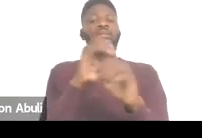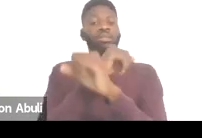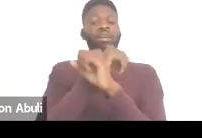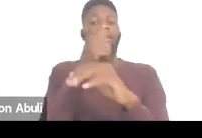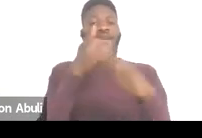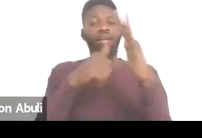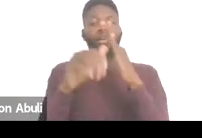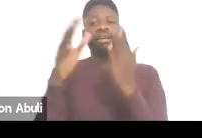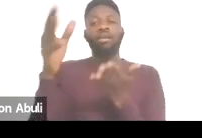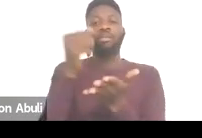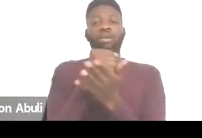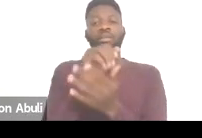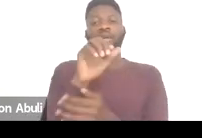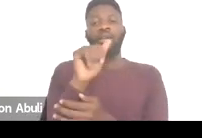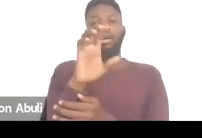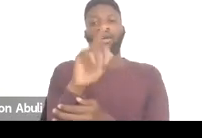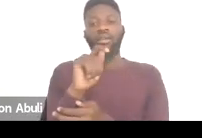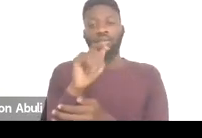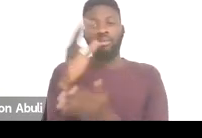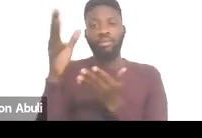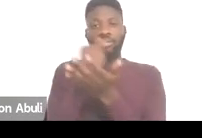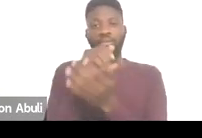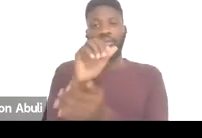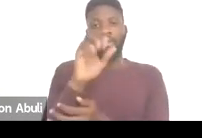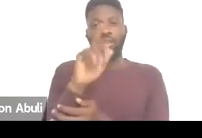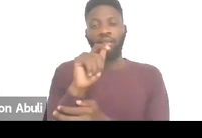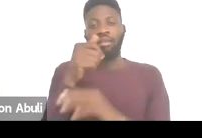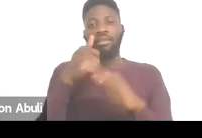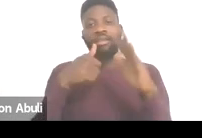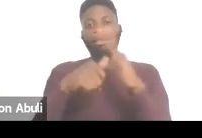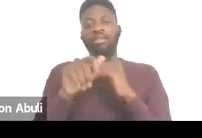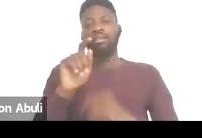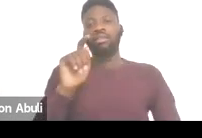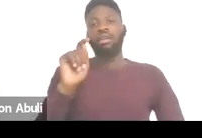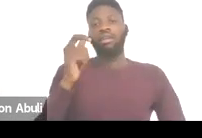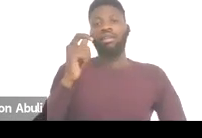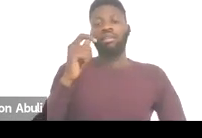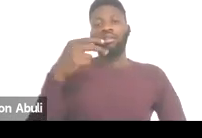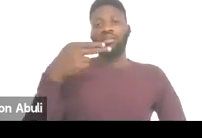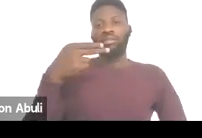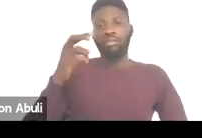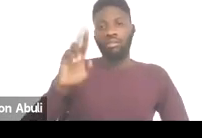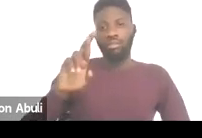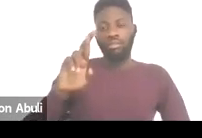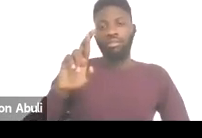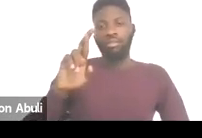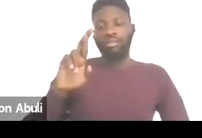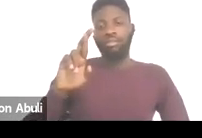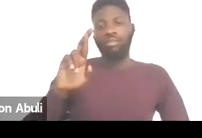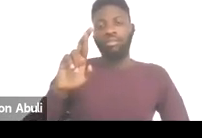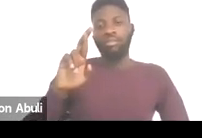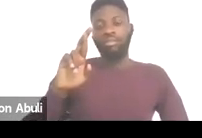Employment Act. The Yes. Employment Act under the Kenya Human Resource Management and the labor